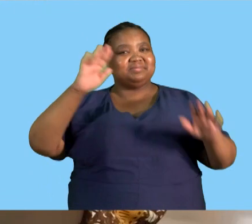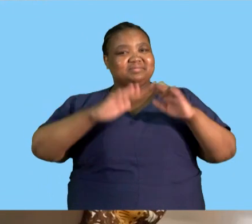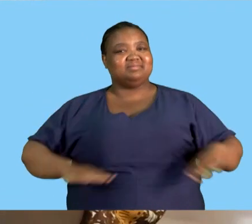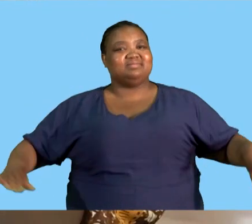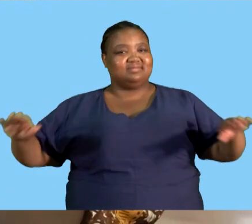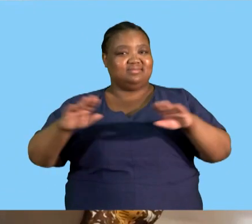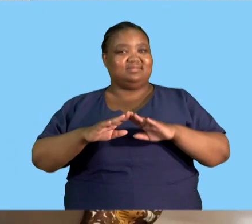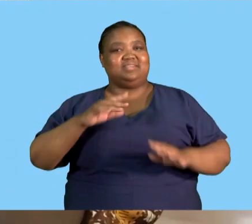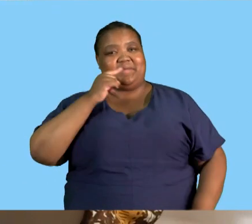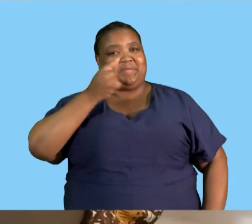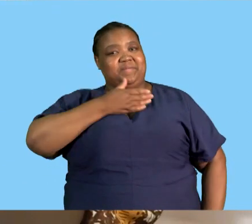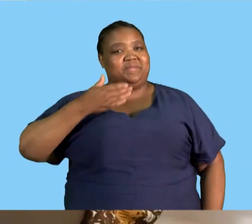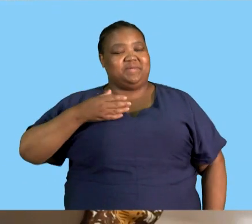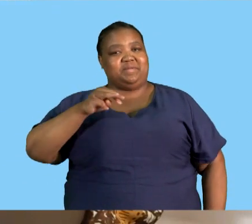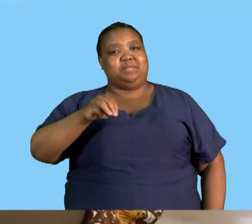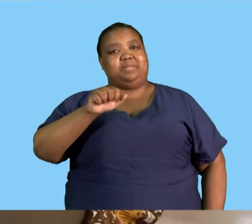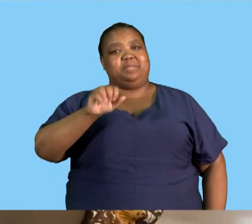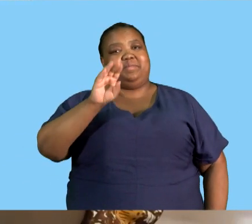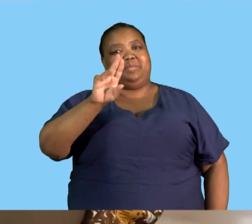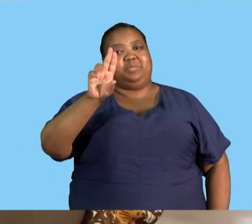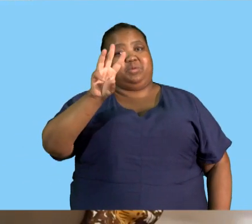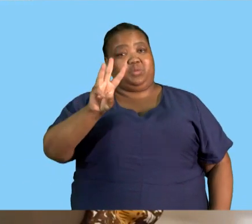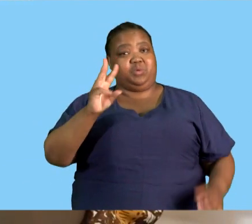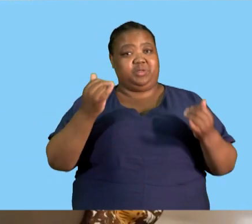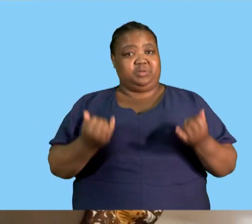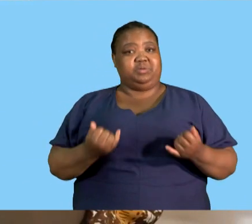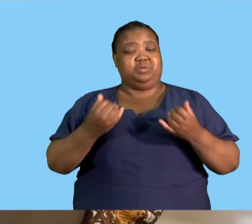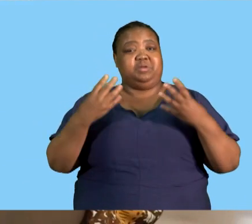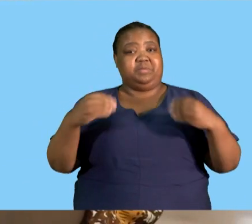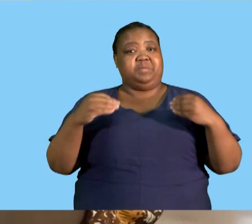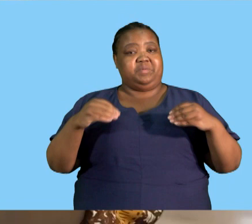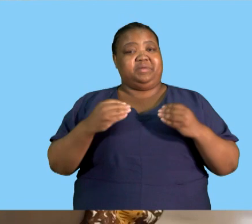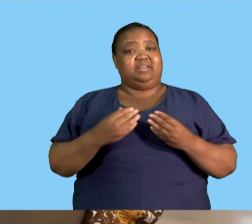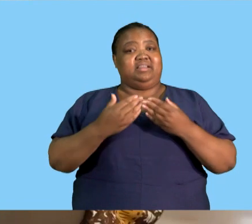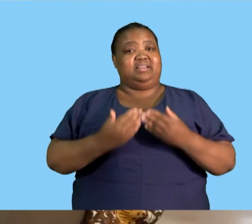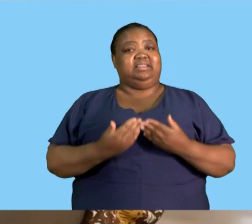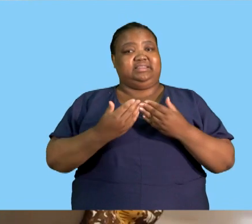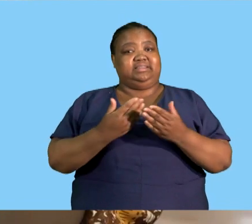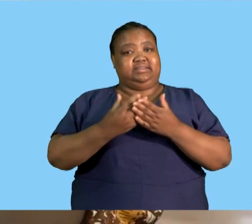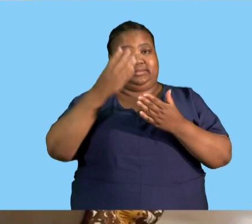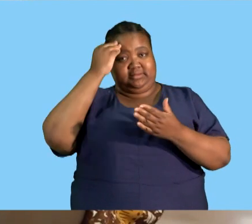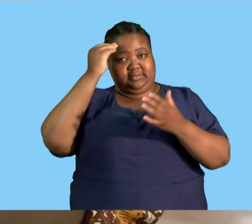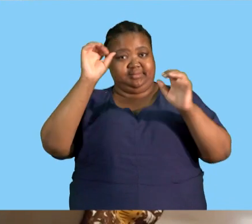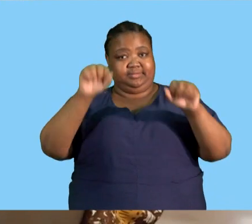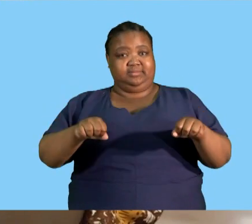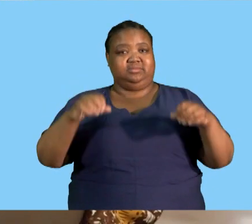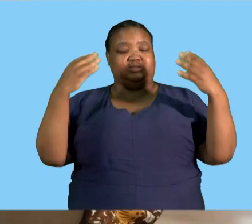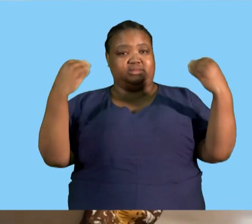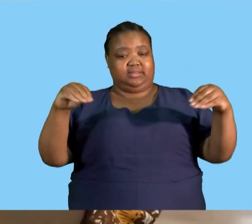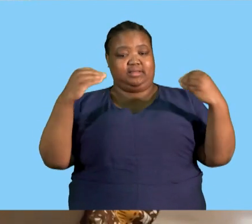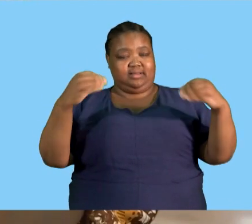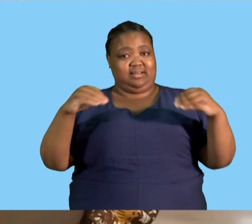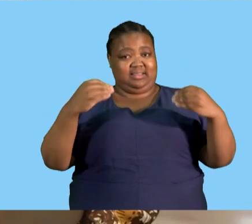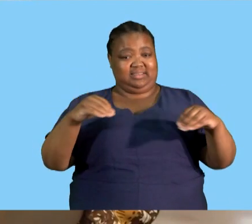Good day, everybody. My name is Ms. Maboe, and I welcome you to today's Business Studies lesson under the topic Industrial